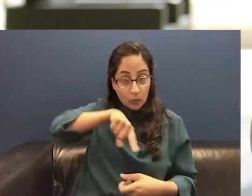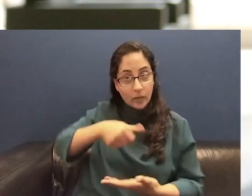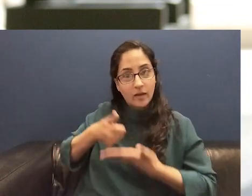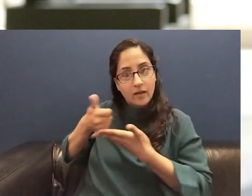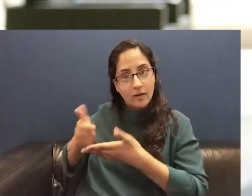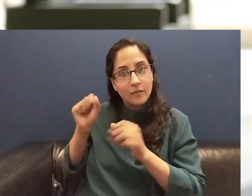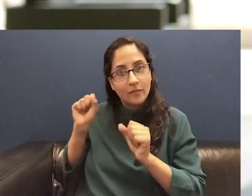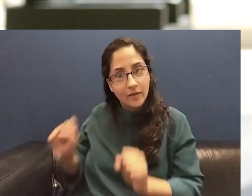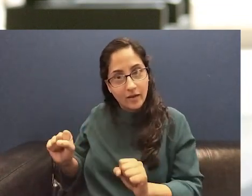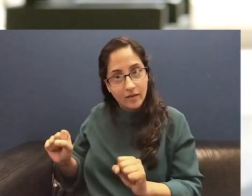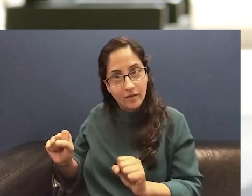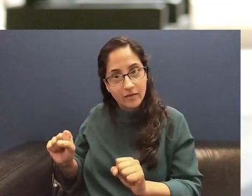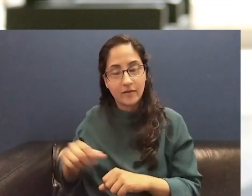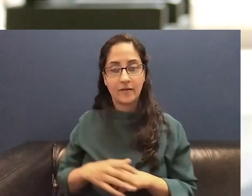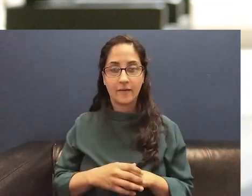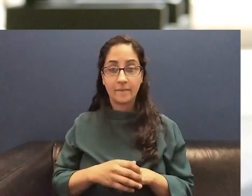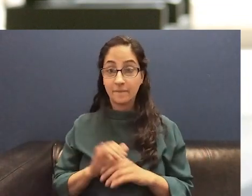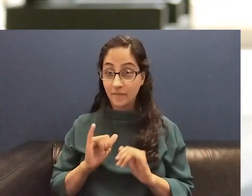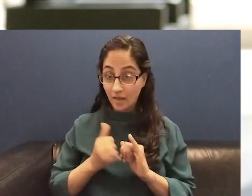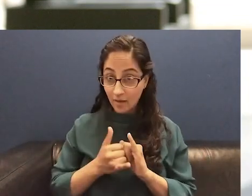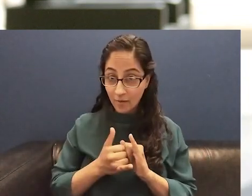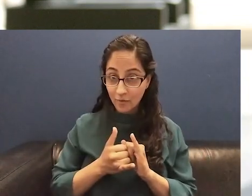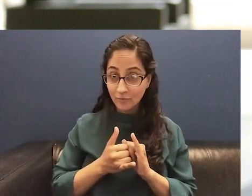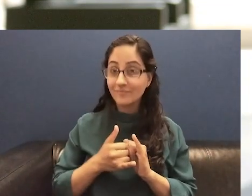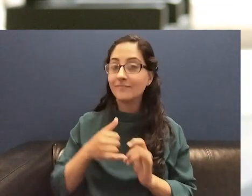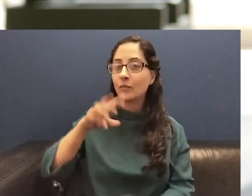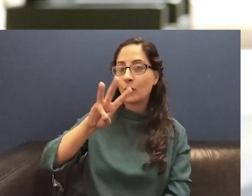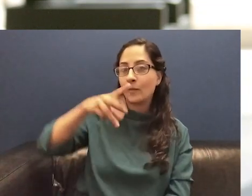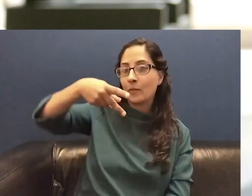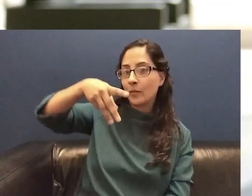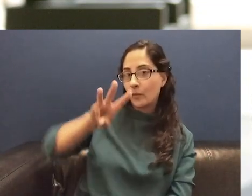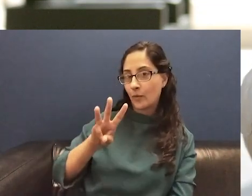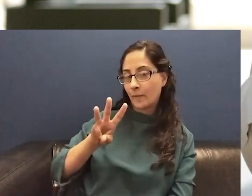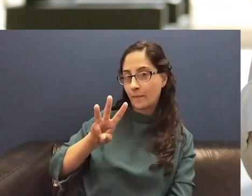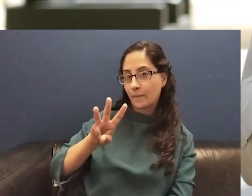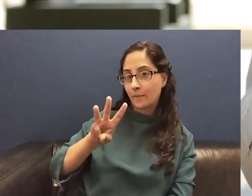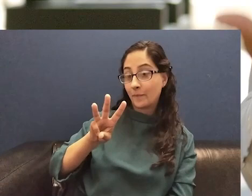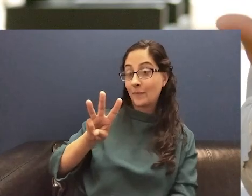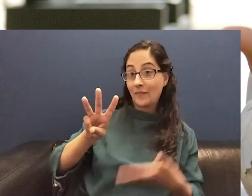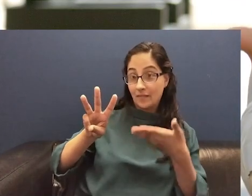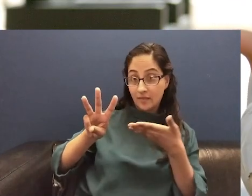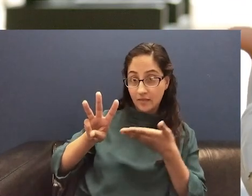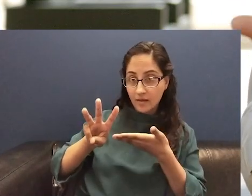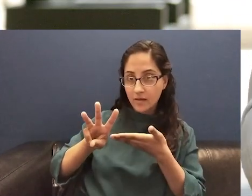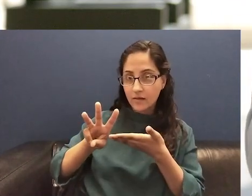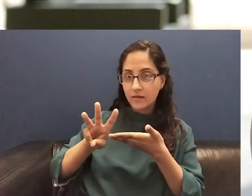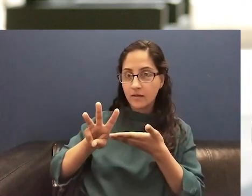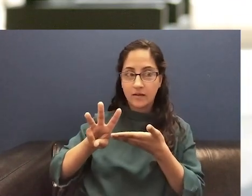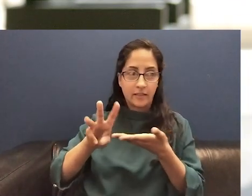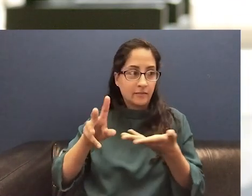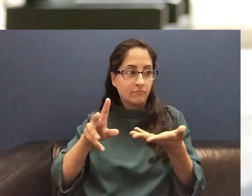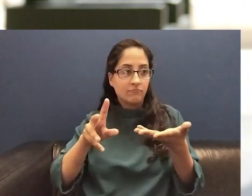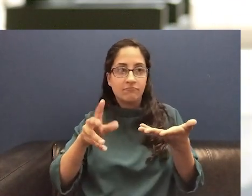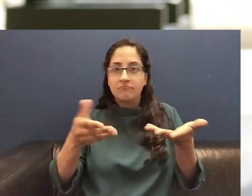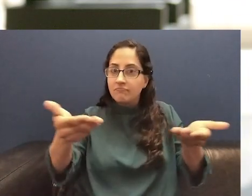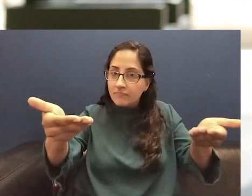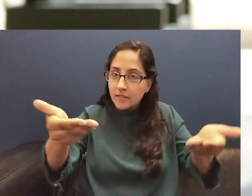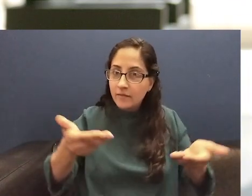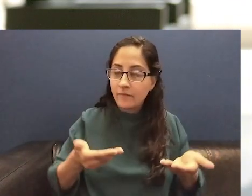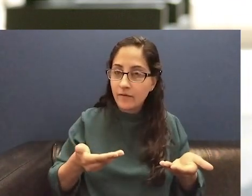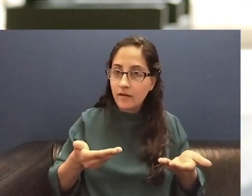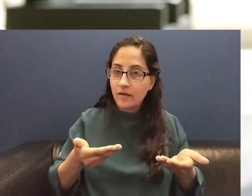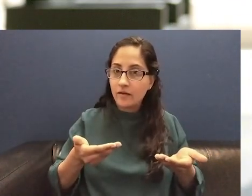opportunity is available to us. And the walk, this year's World Partnership Walk, is yet again an